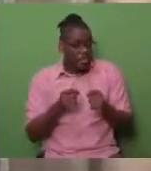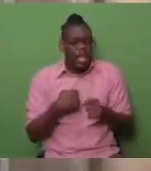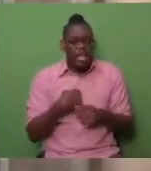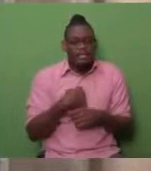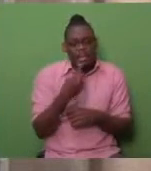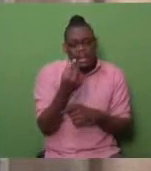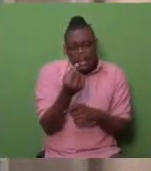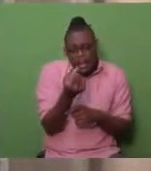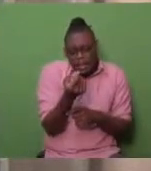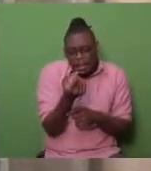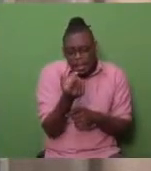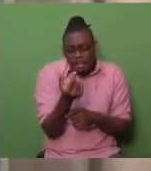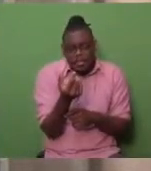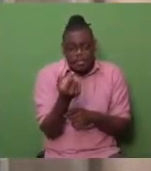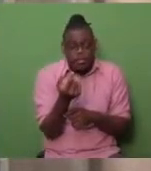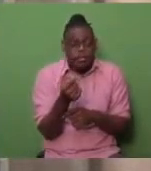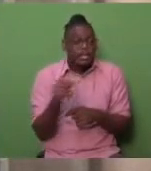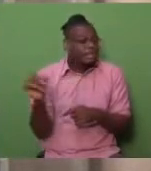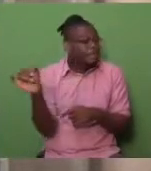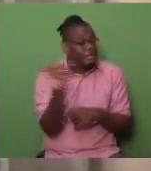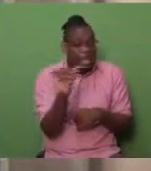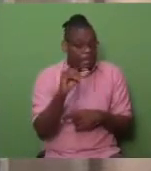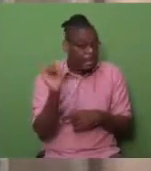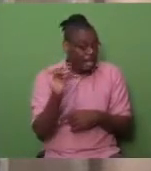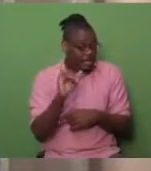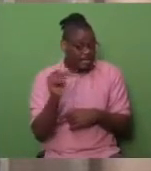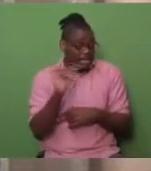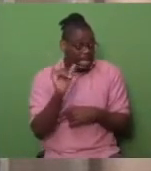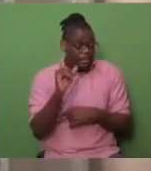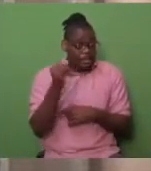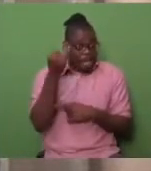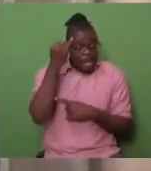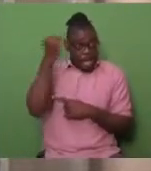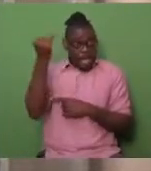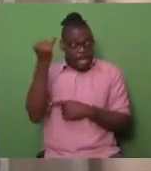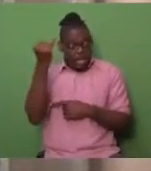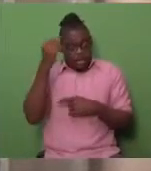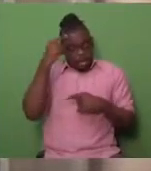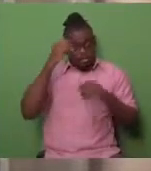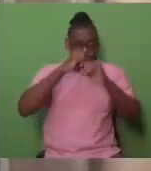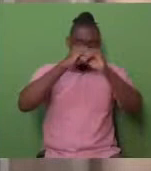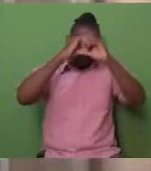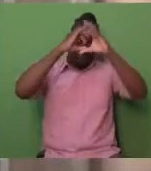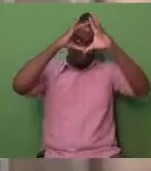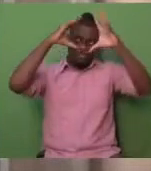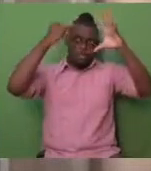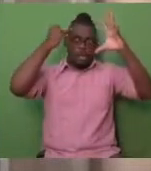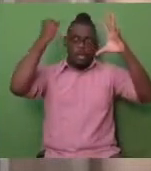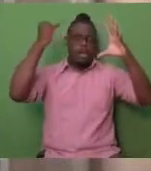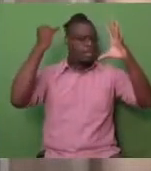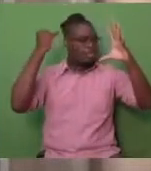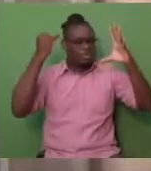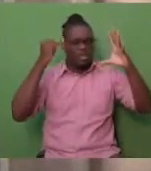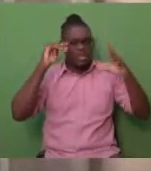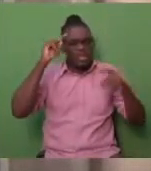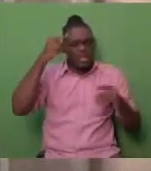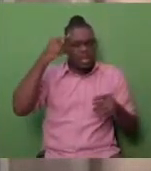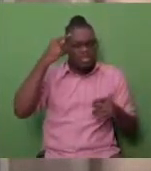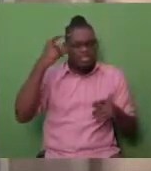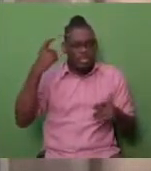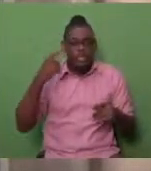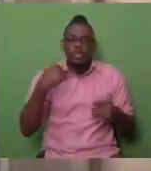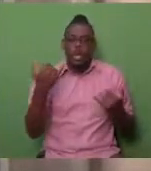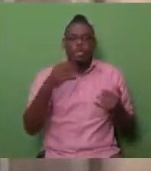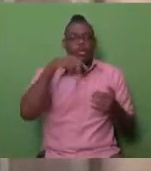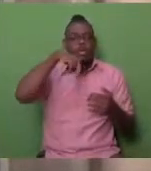will, given his record, end up in the same dustbin of his previous failed ideas. The same broken promises,